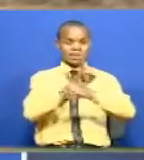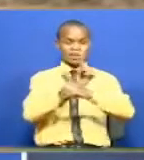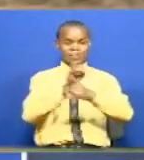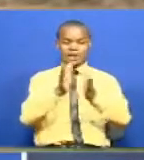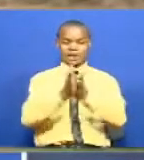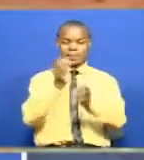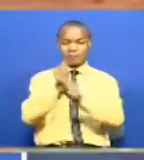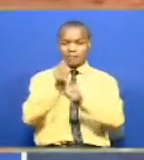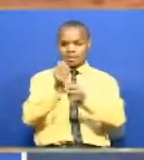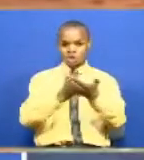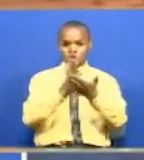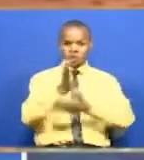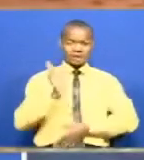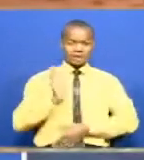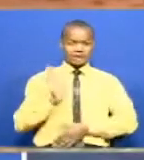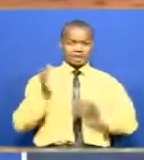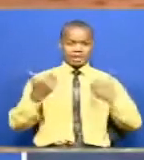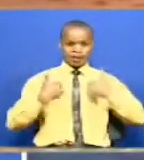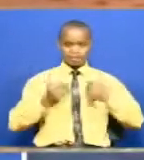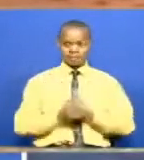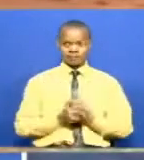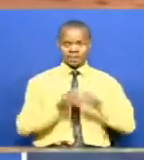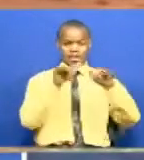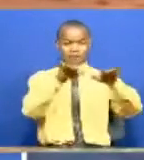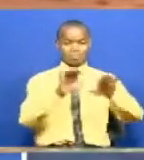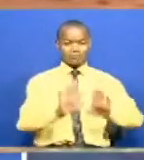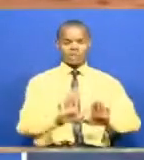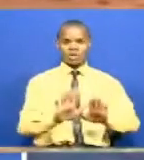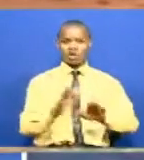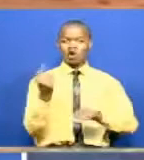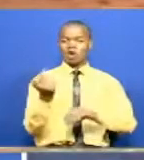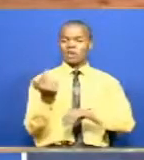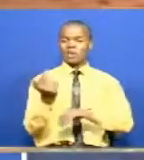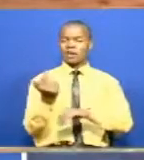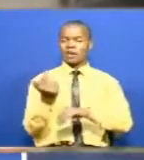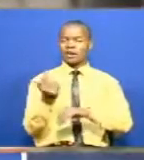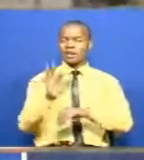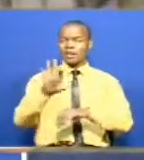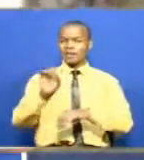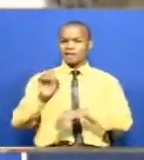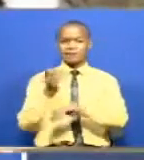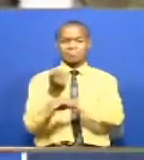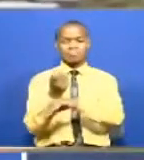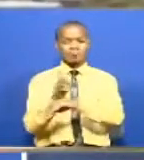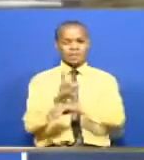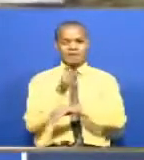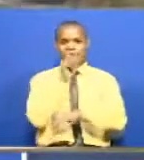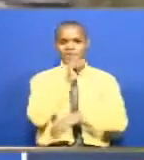usalama urejee kabisa. The burial took a record time of less than half an hour.